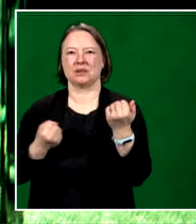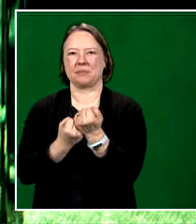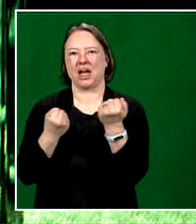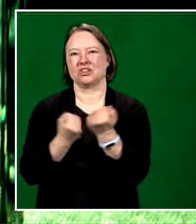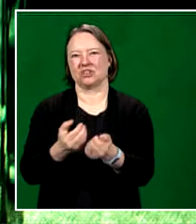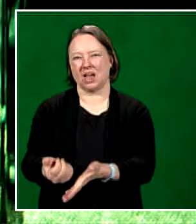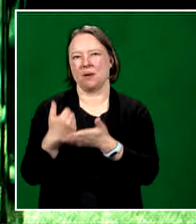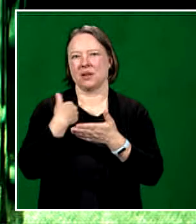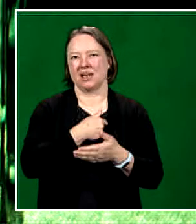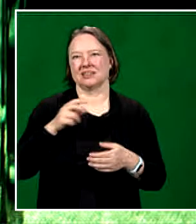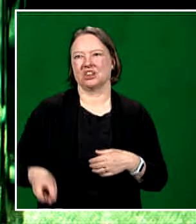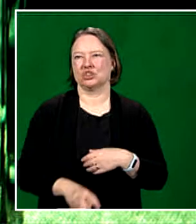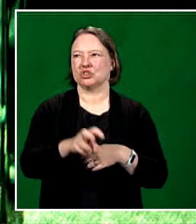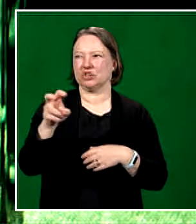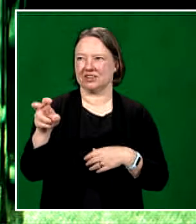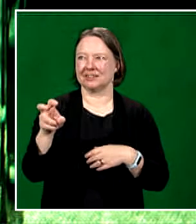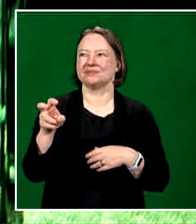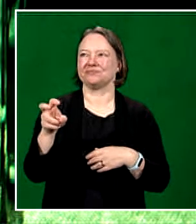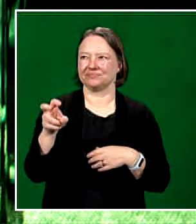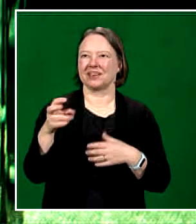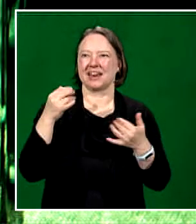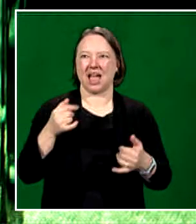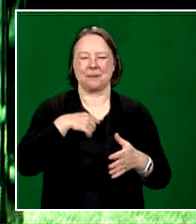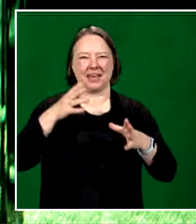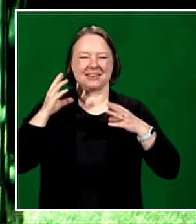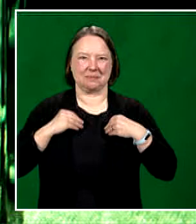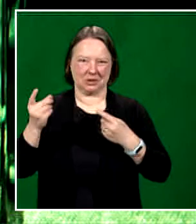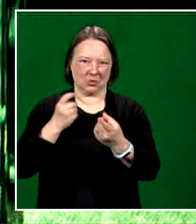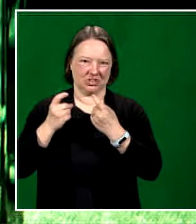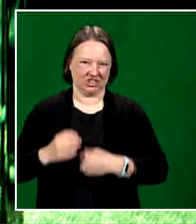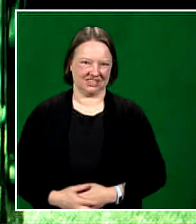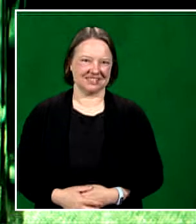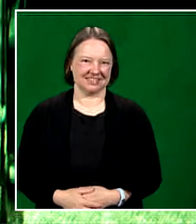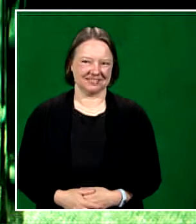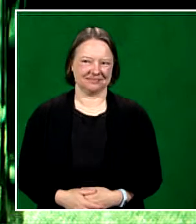us on this journey, and I will now be accepting questions.